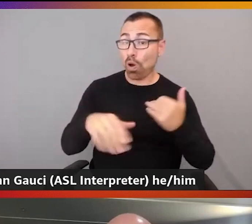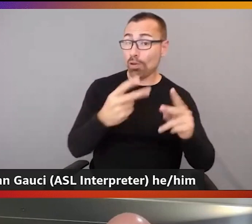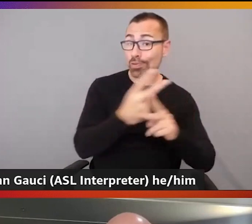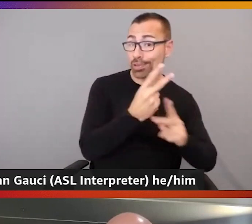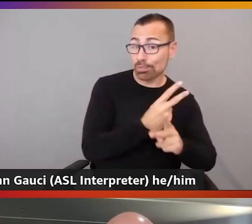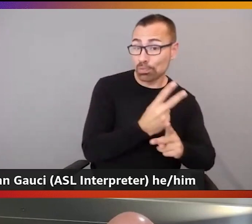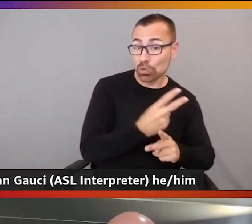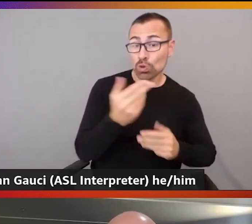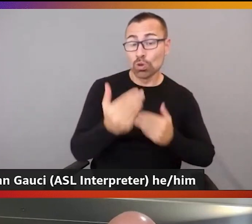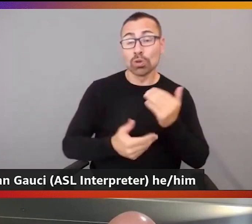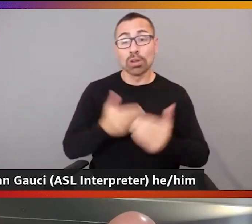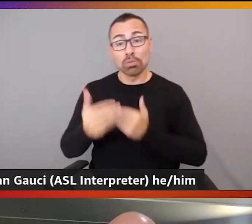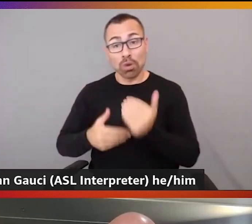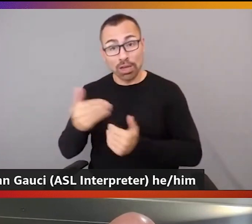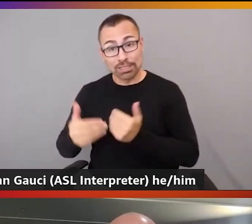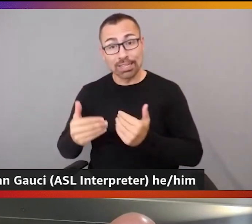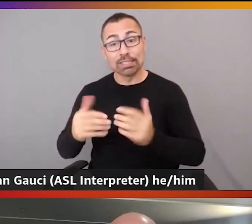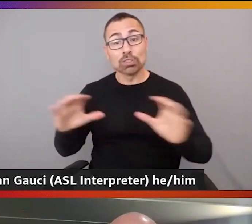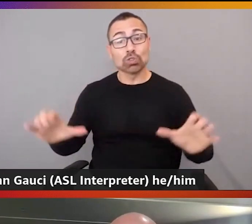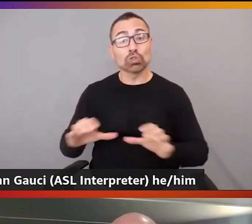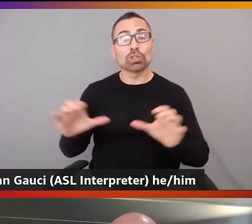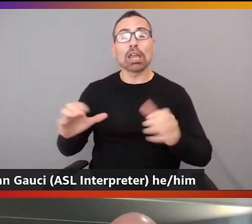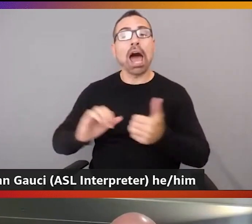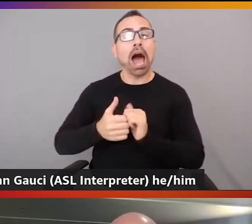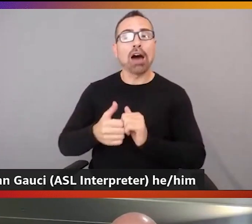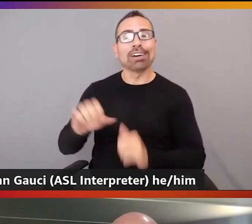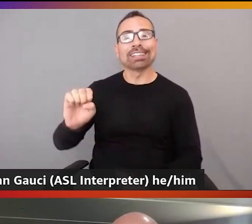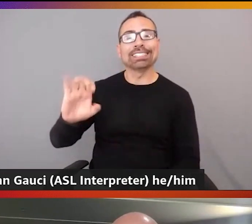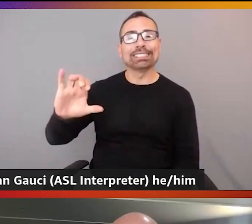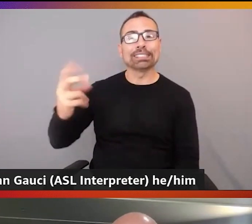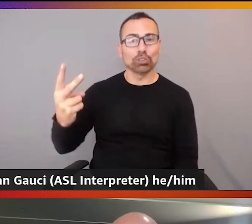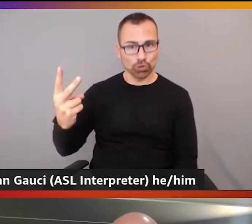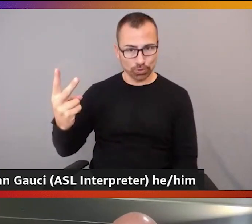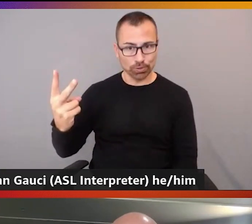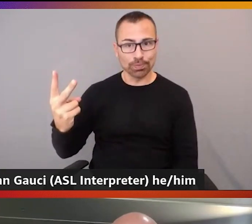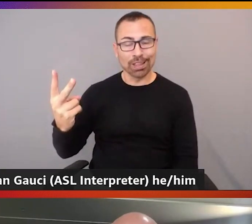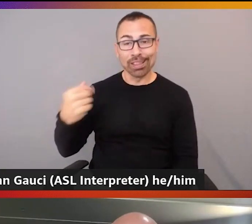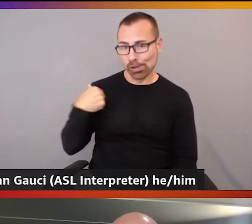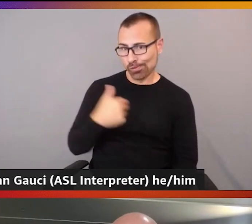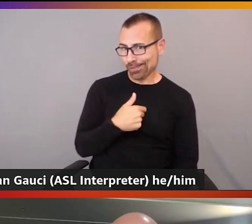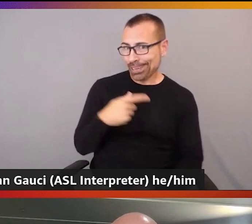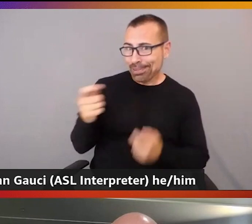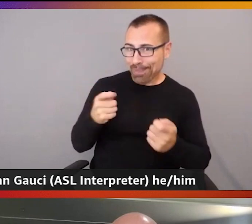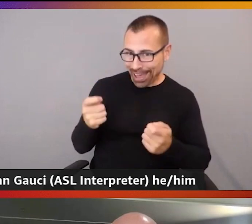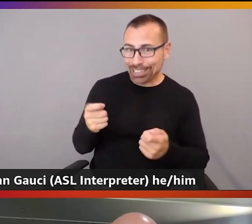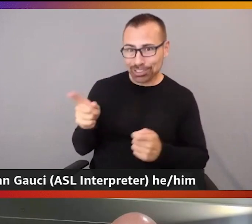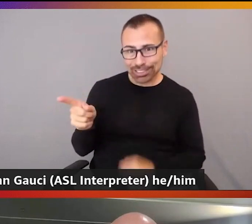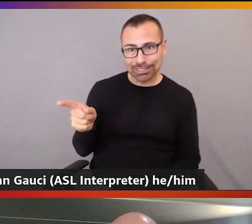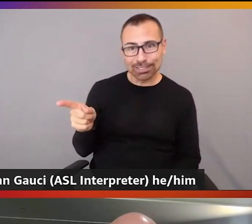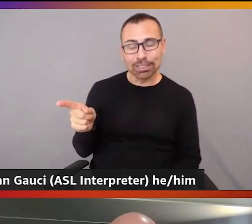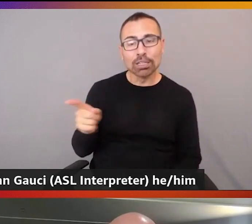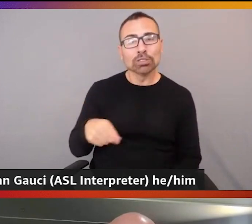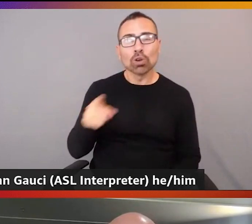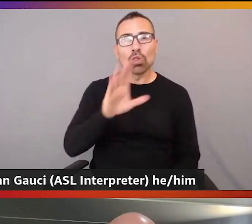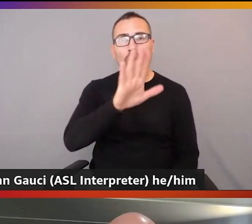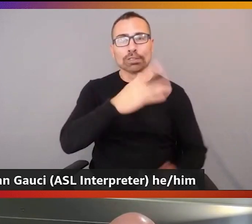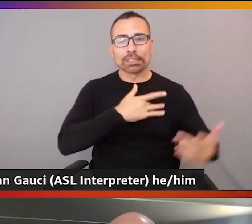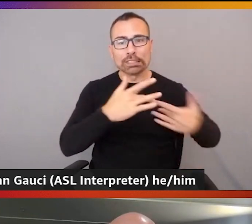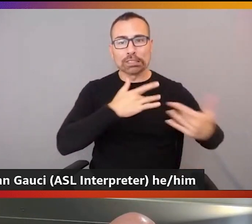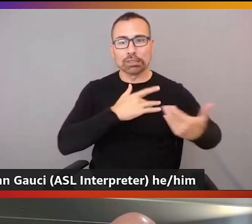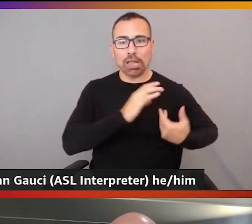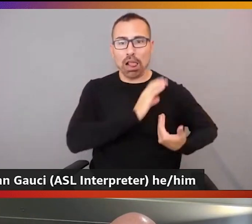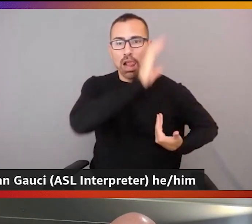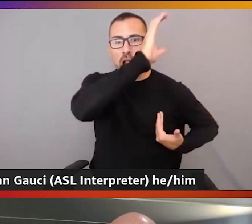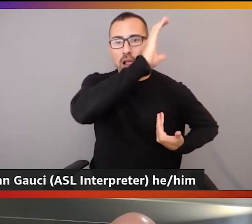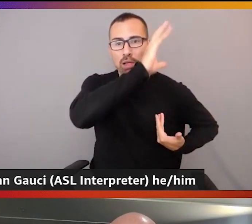on an EC2 box that we manage and administer for you. So you get rid of all of those concerns. And then